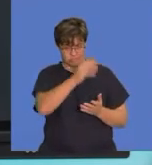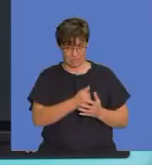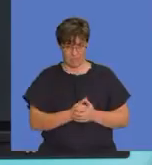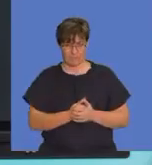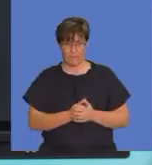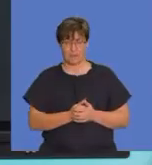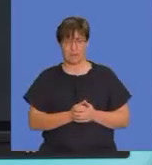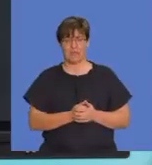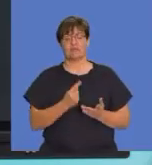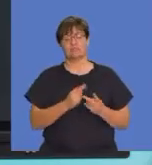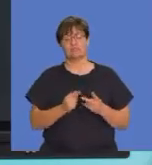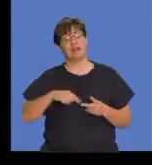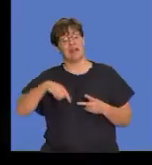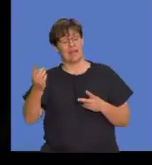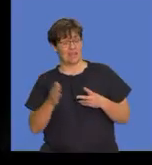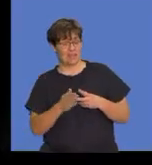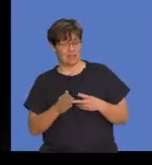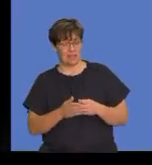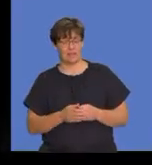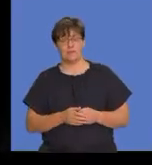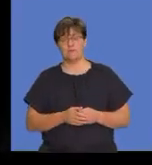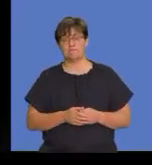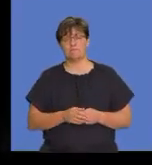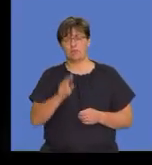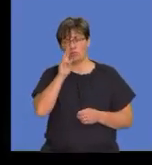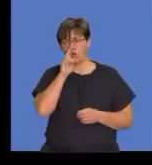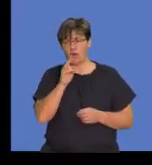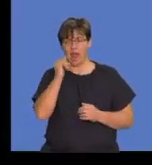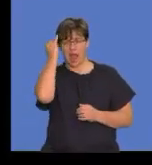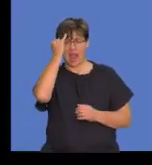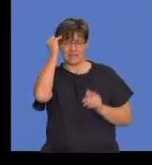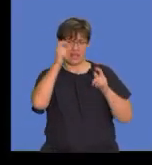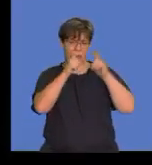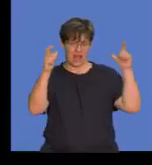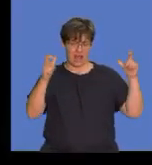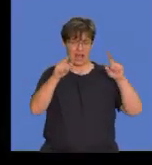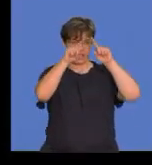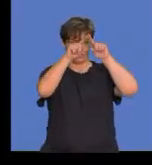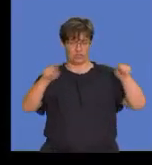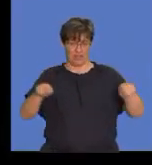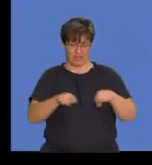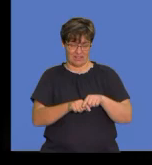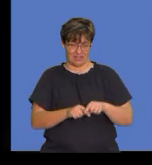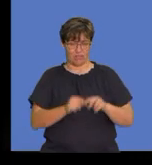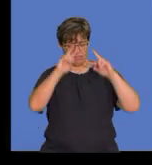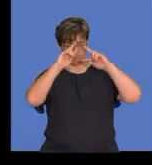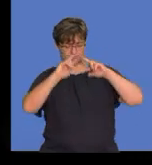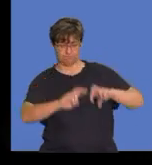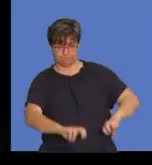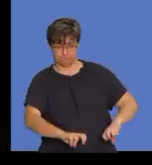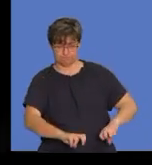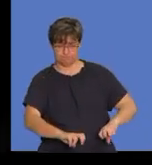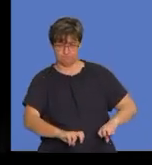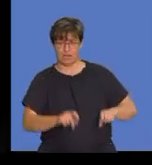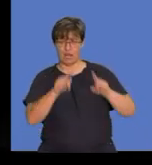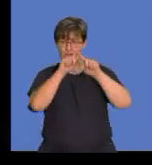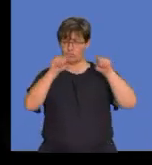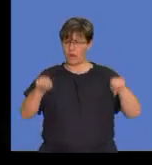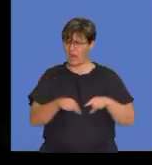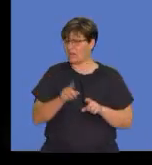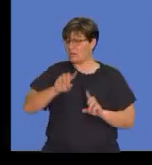your calculator. Now, the other thing is, remember we looked at the big idea, which was triangles.